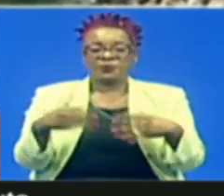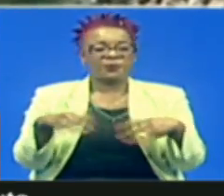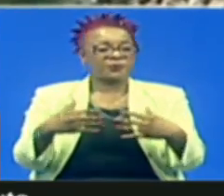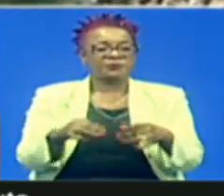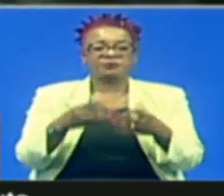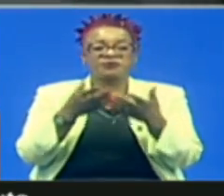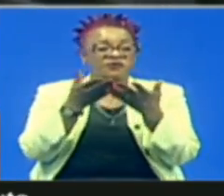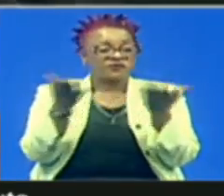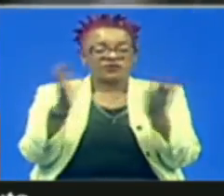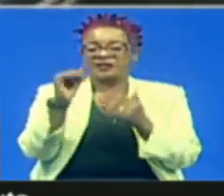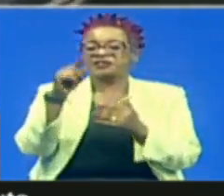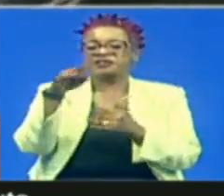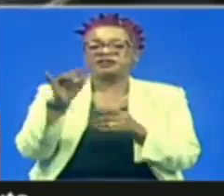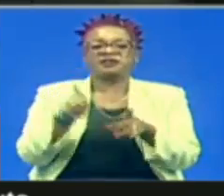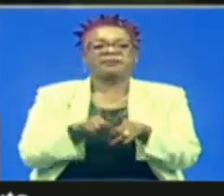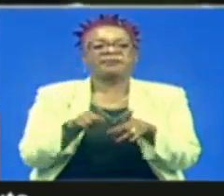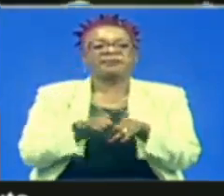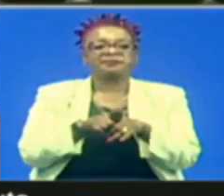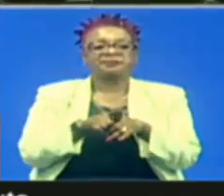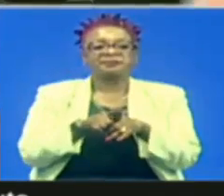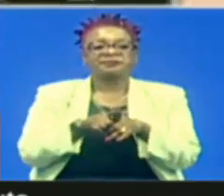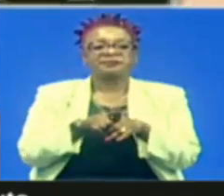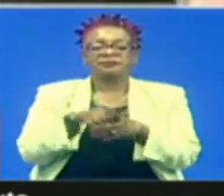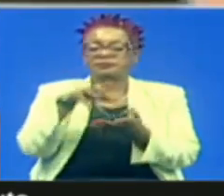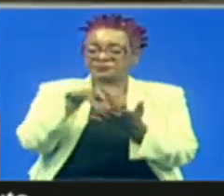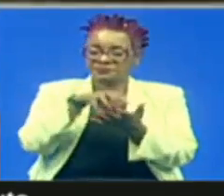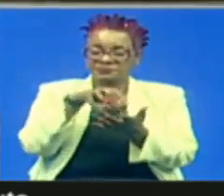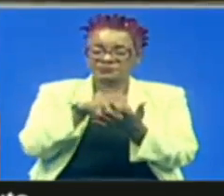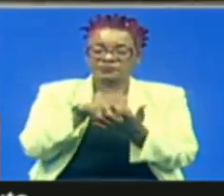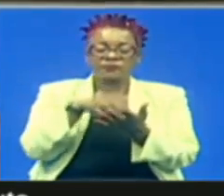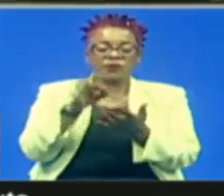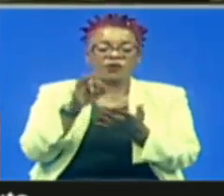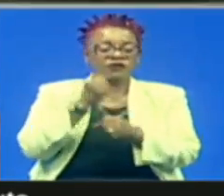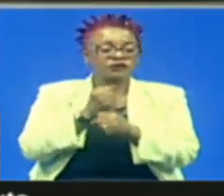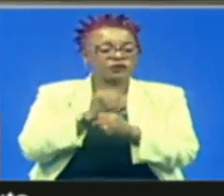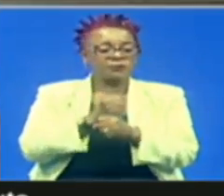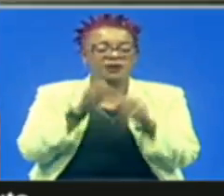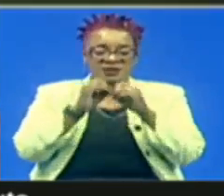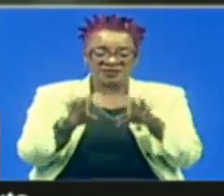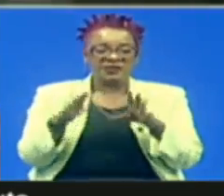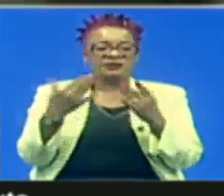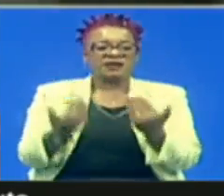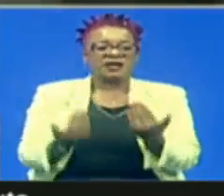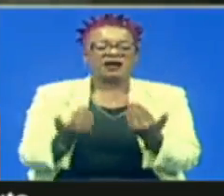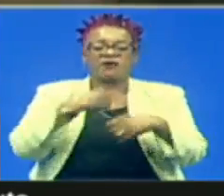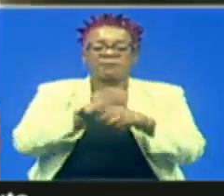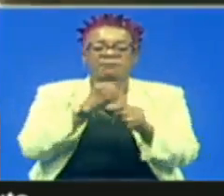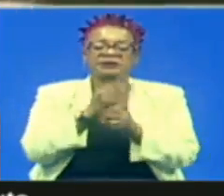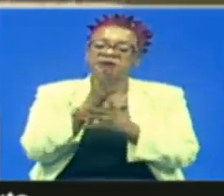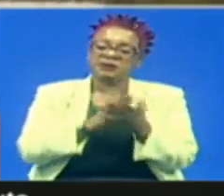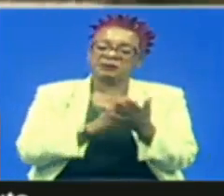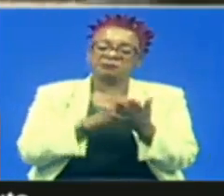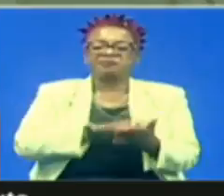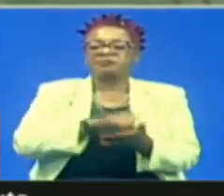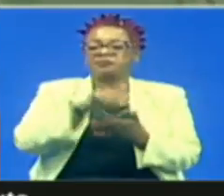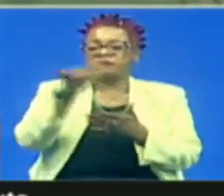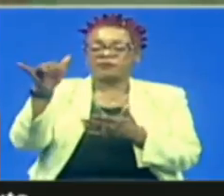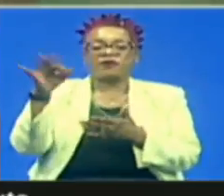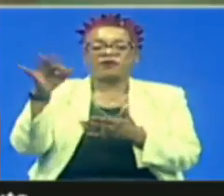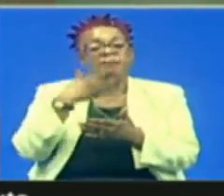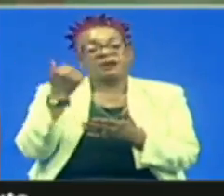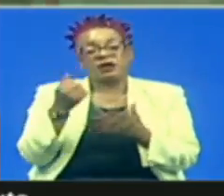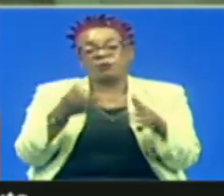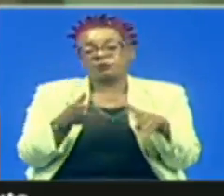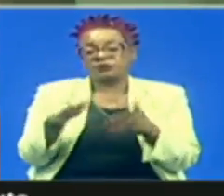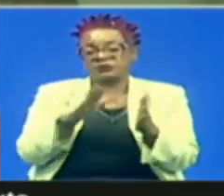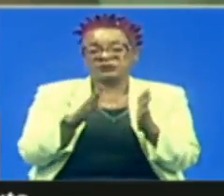the agency. The state of unemployment has driven thousands to the Middle East in search of better opportunities, and while